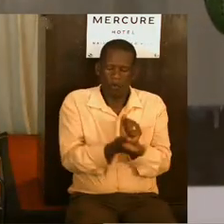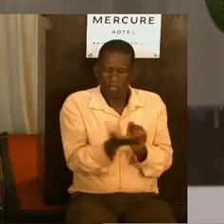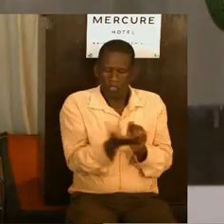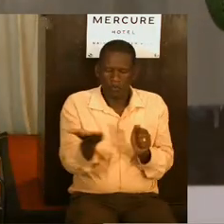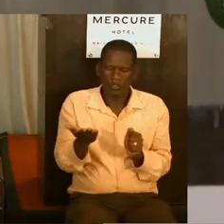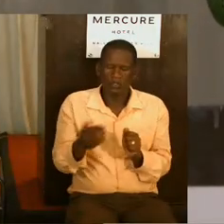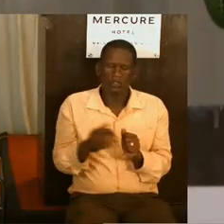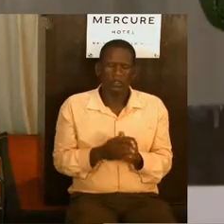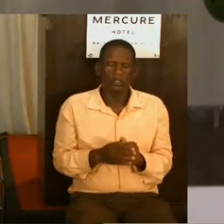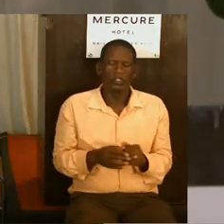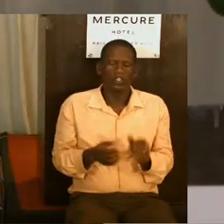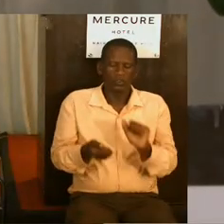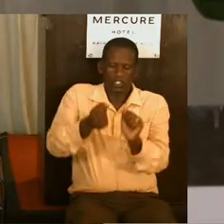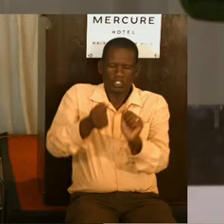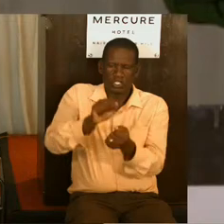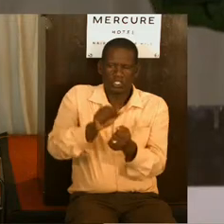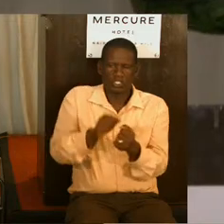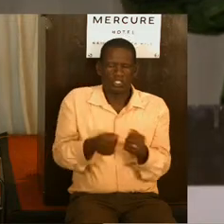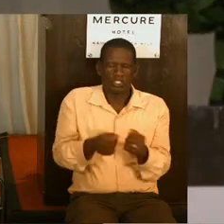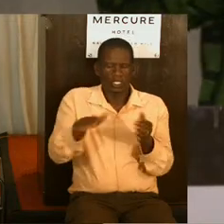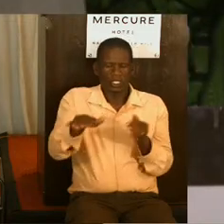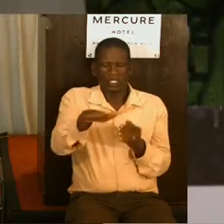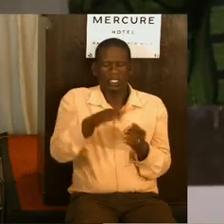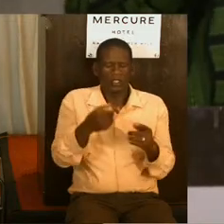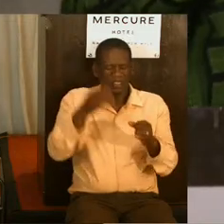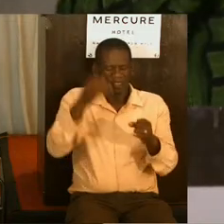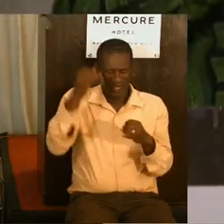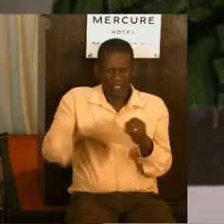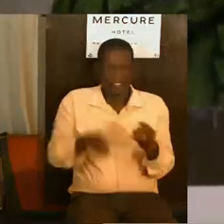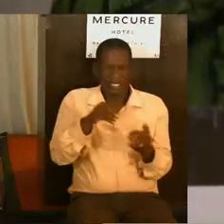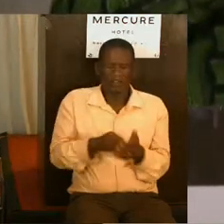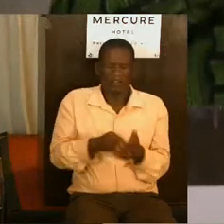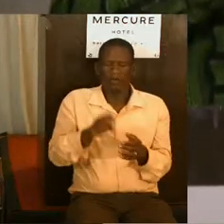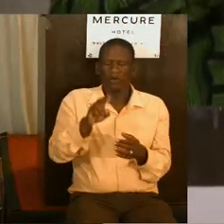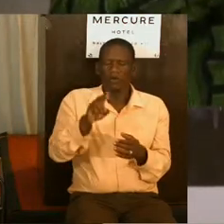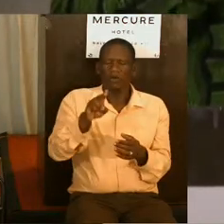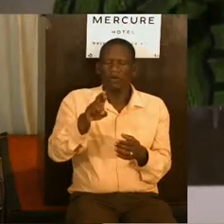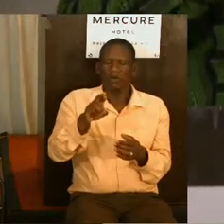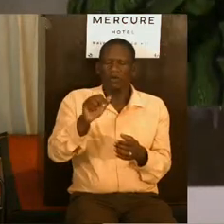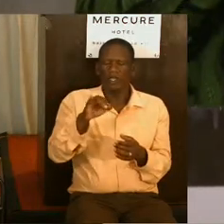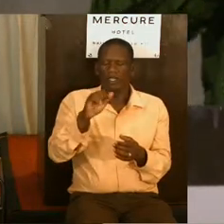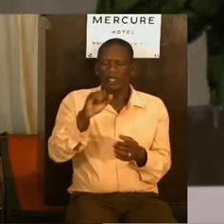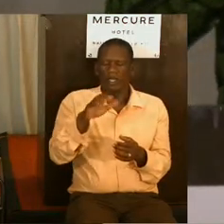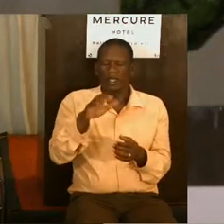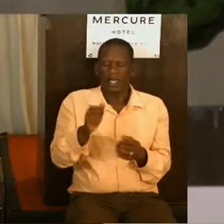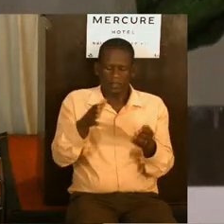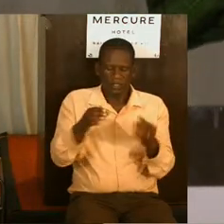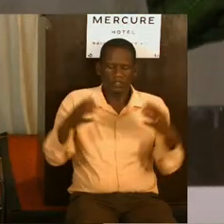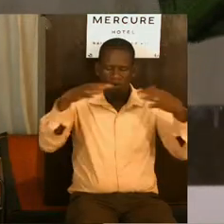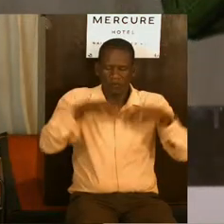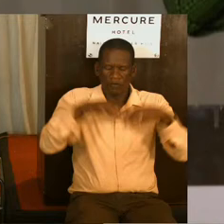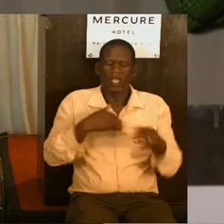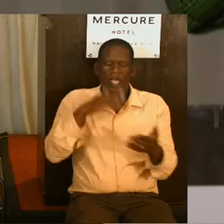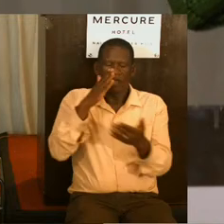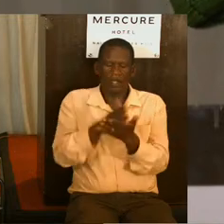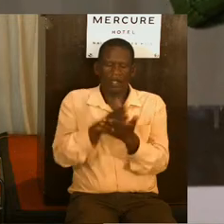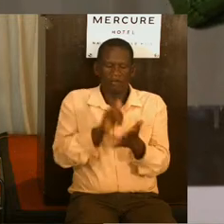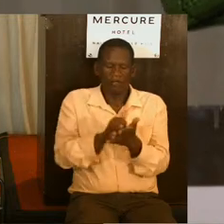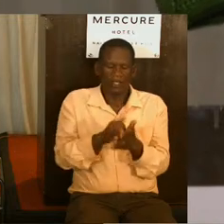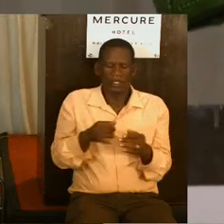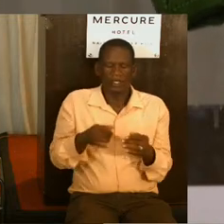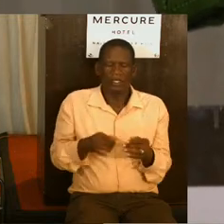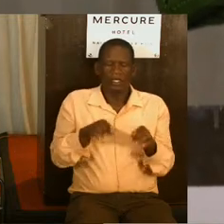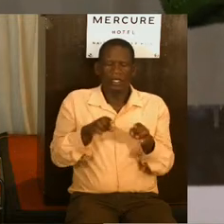platforms to transform this area then lastly for Raya and this conference I believe that as